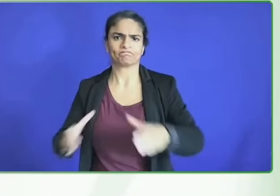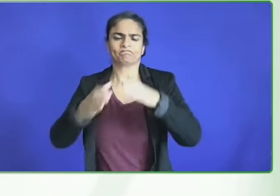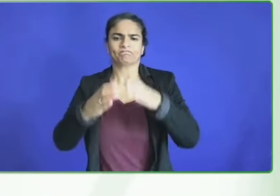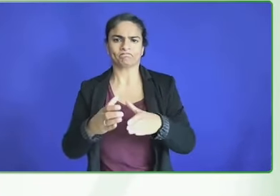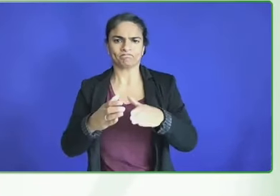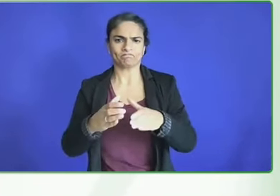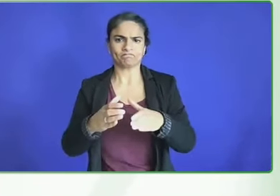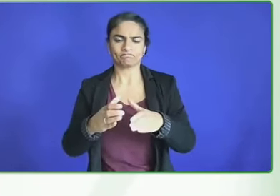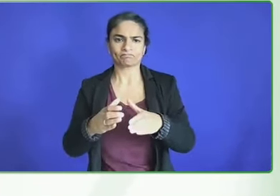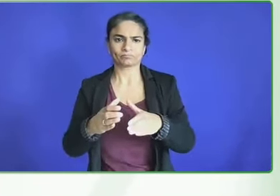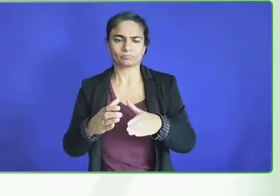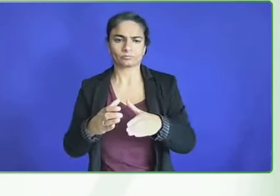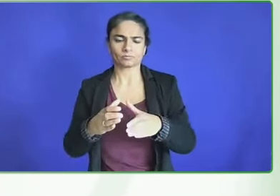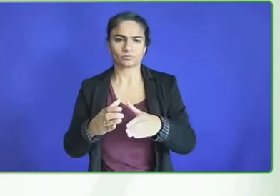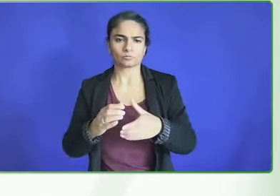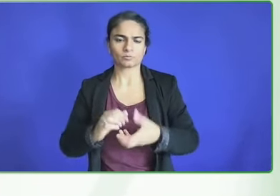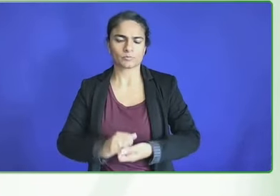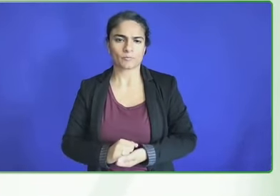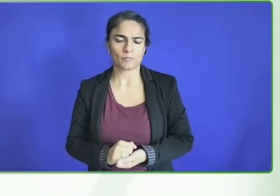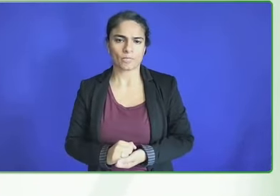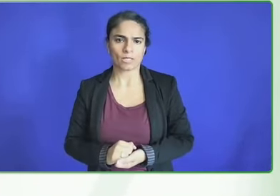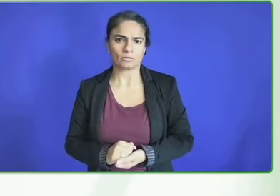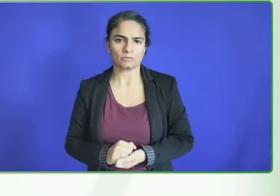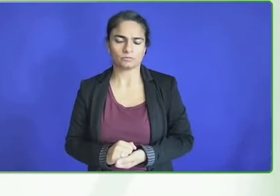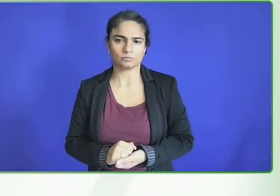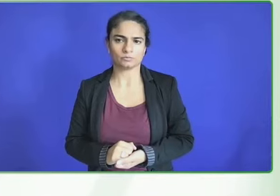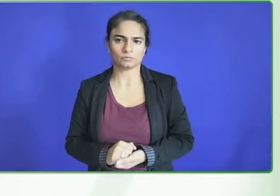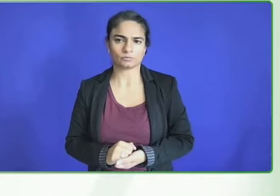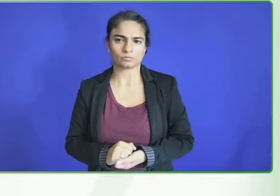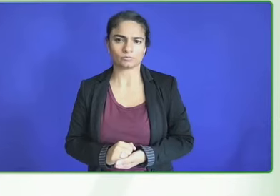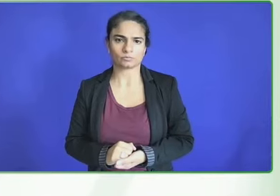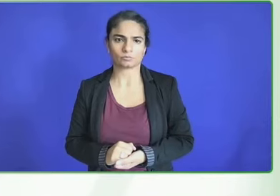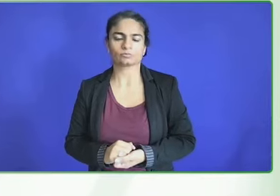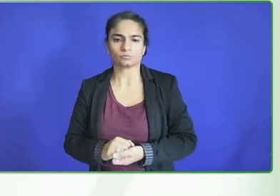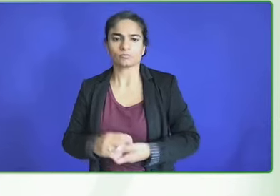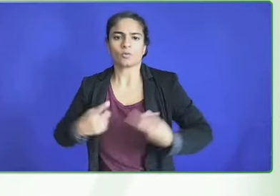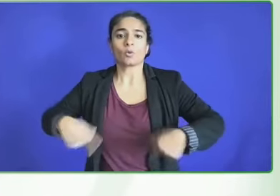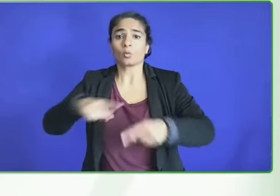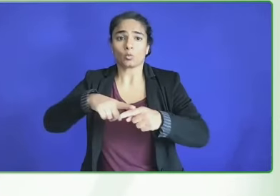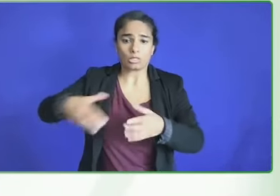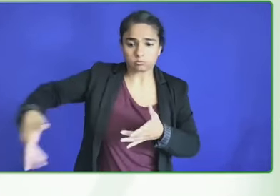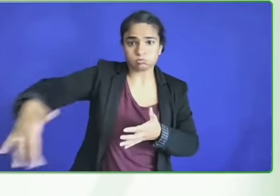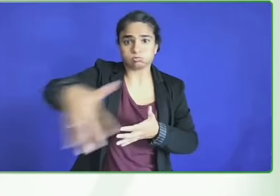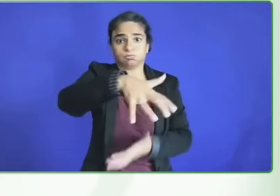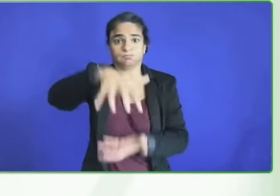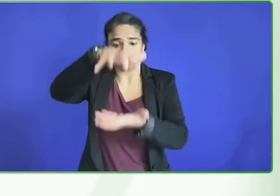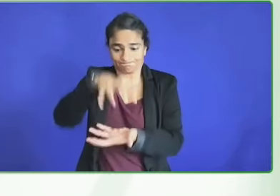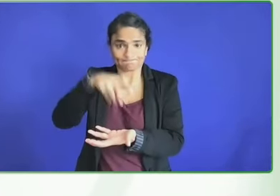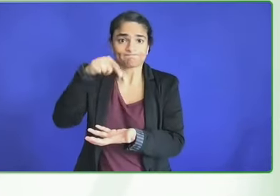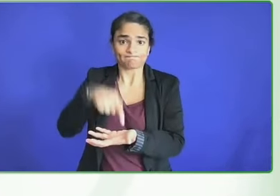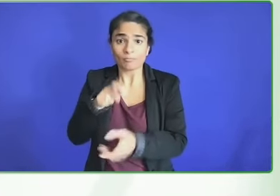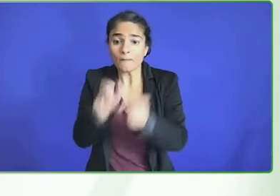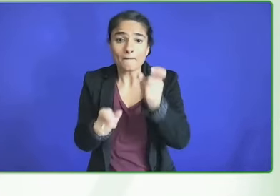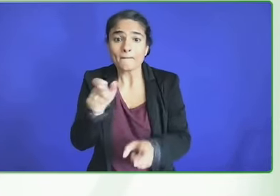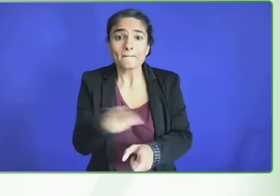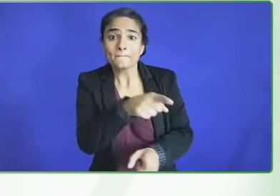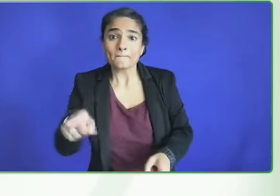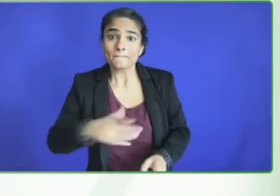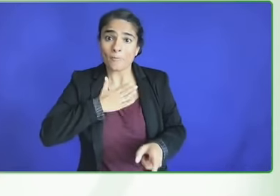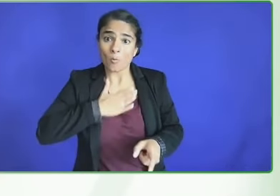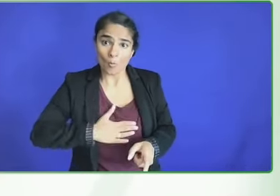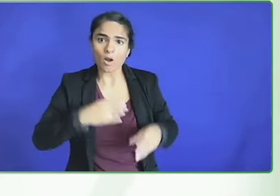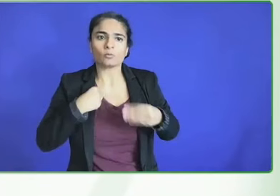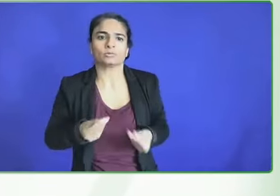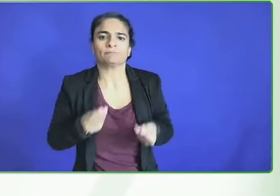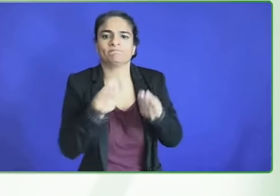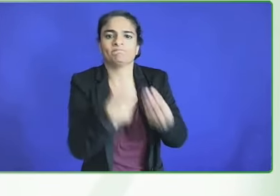that is to assistive technology to be made part of the universal healthcare. As of now, this is not there in many countries, including